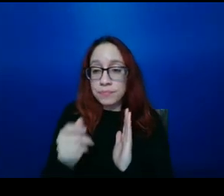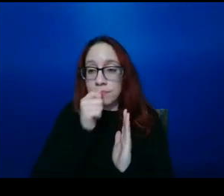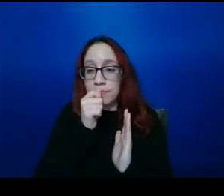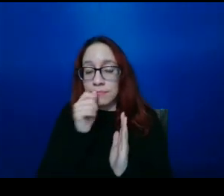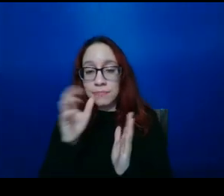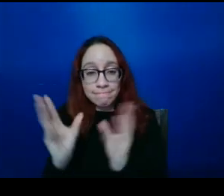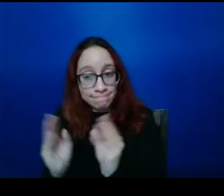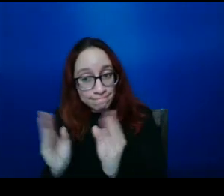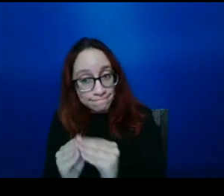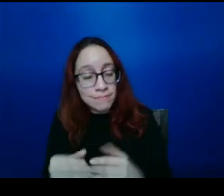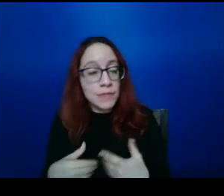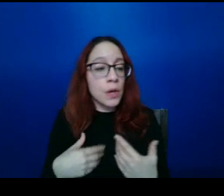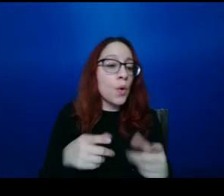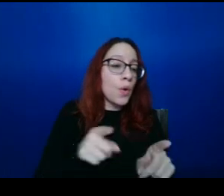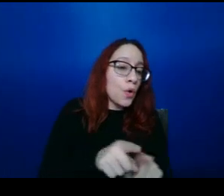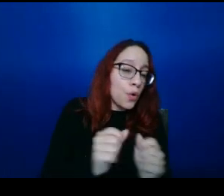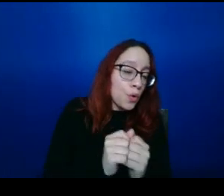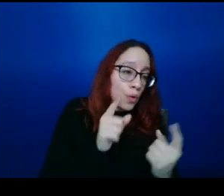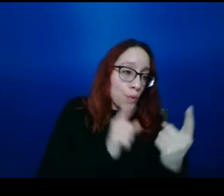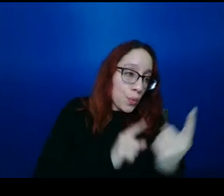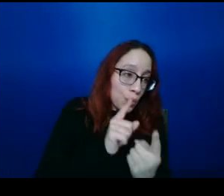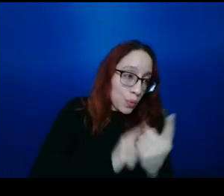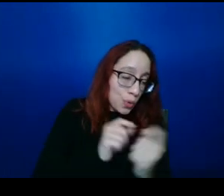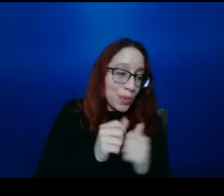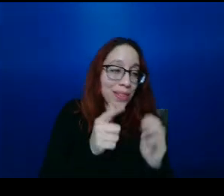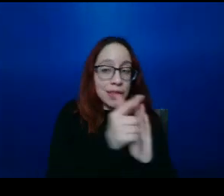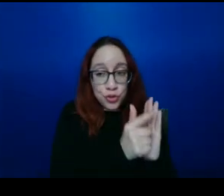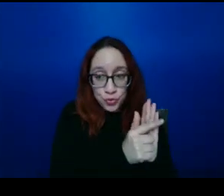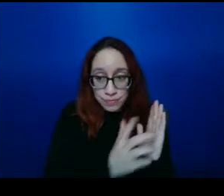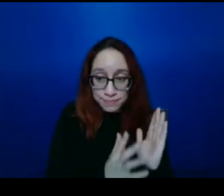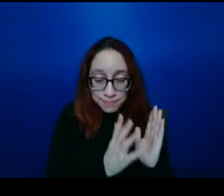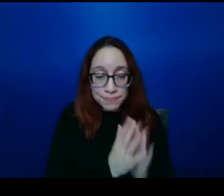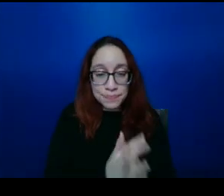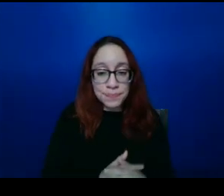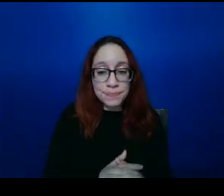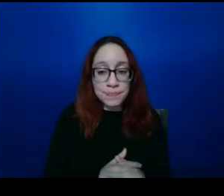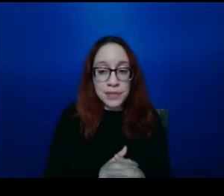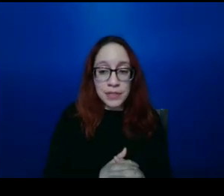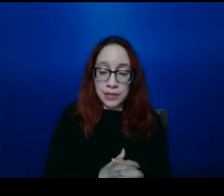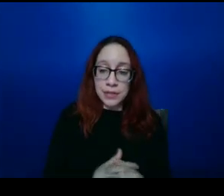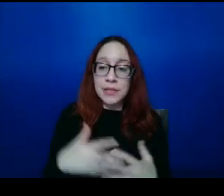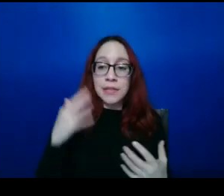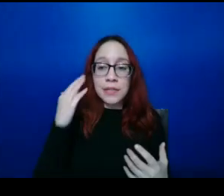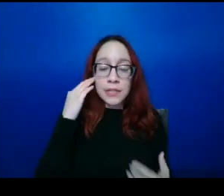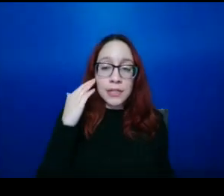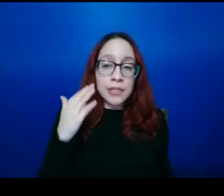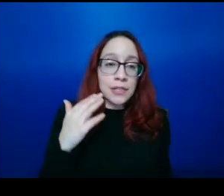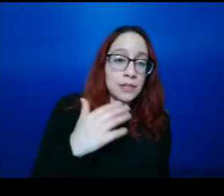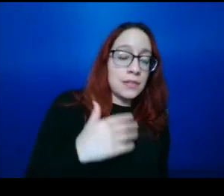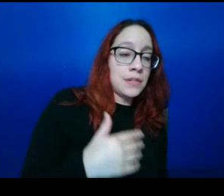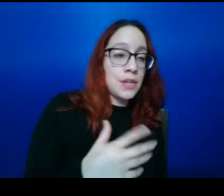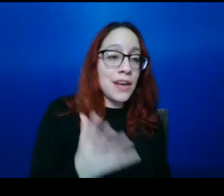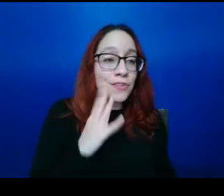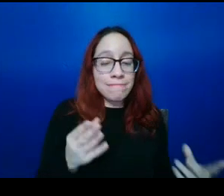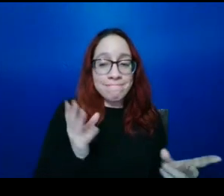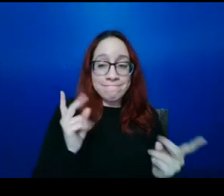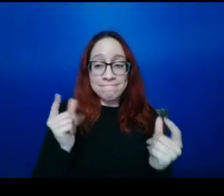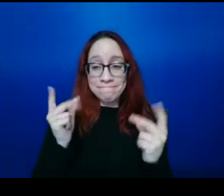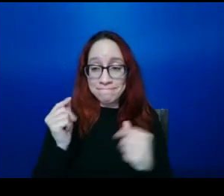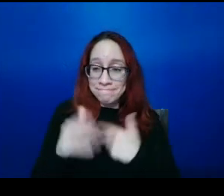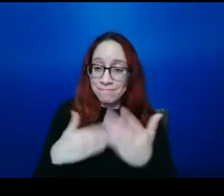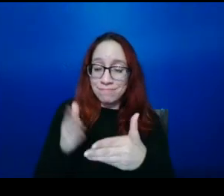sessions, and also with one-on-one sessions with the attorneys. I know we have to find an expeditious way to move